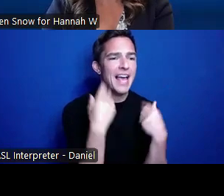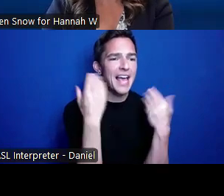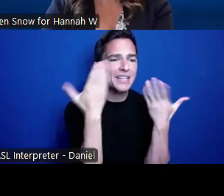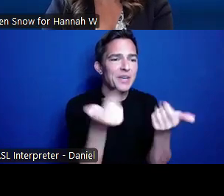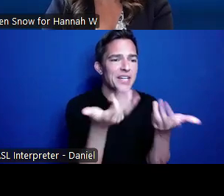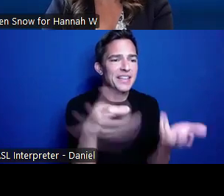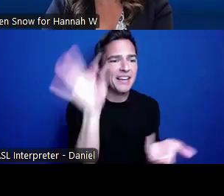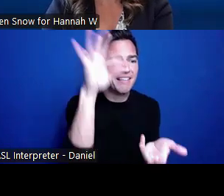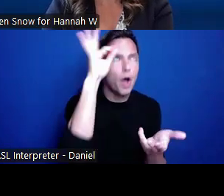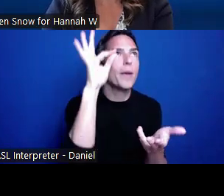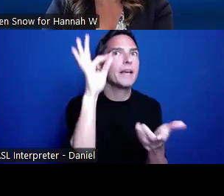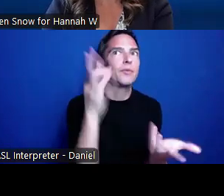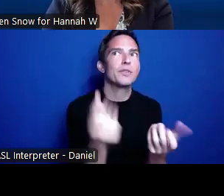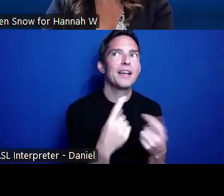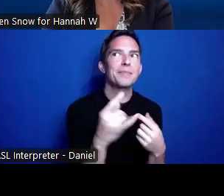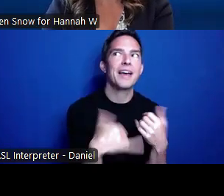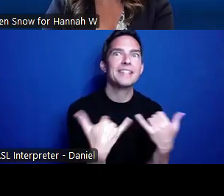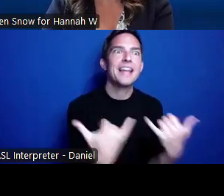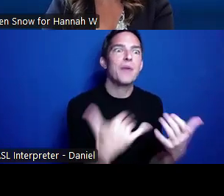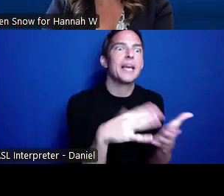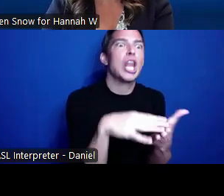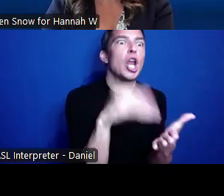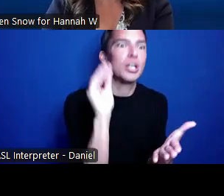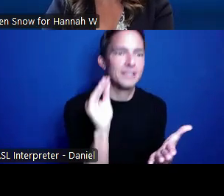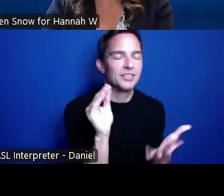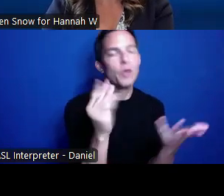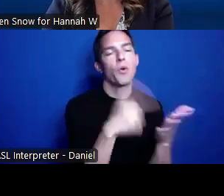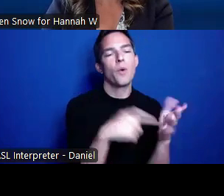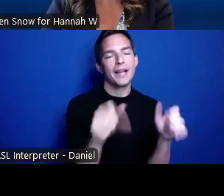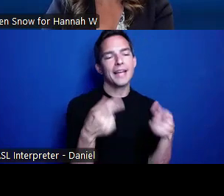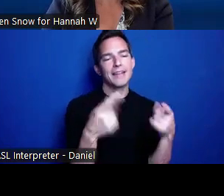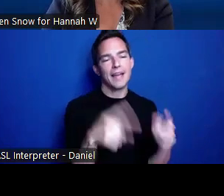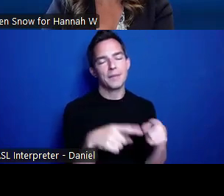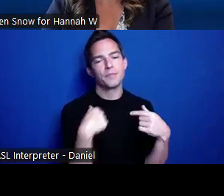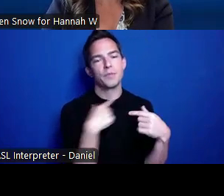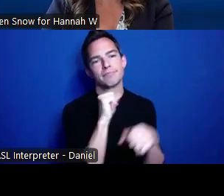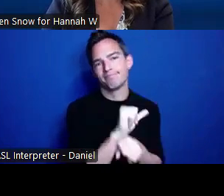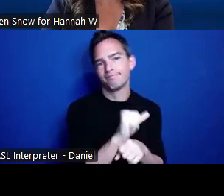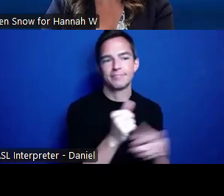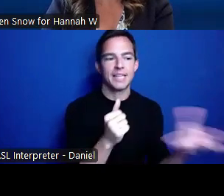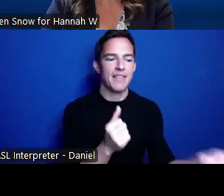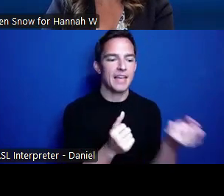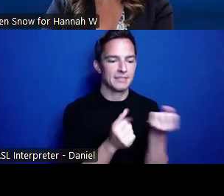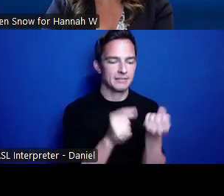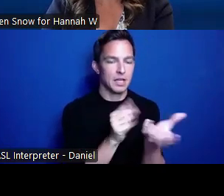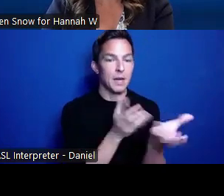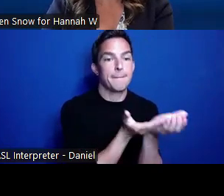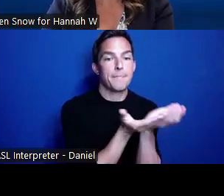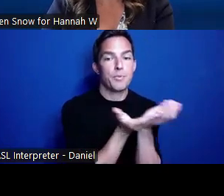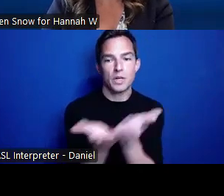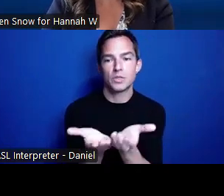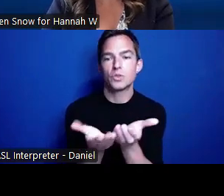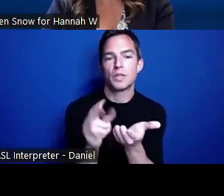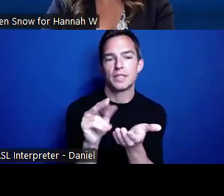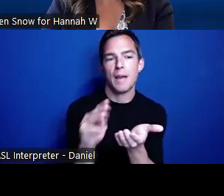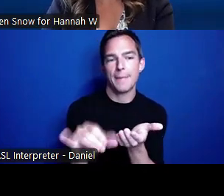was like, oh yes, they're asking me about this. Now we can learn. So what can happen is we can actually take that back to the NAMI peer credentialing